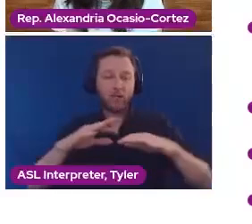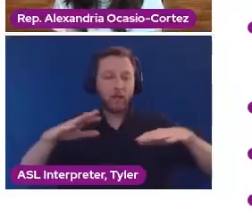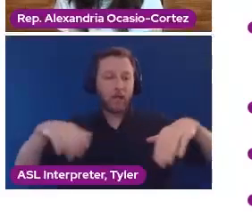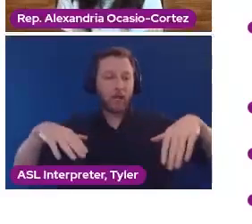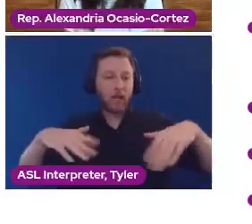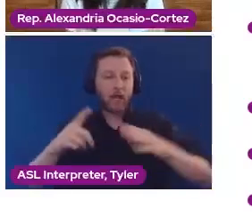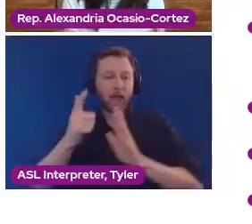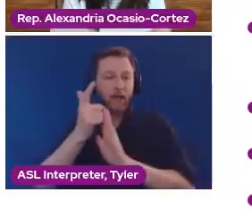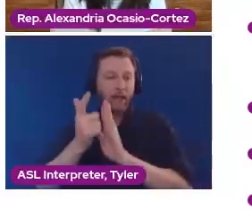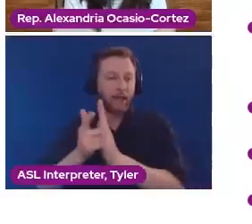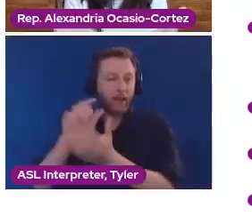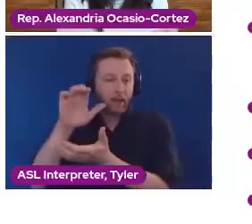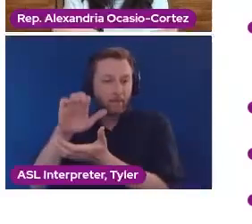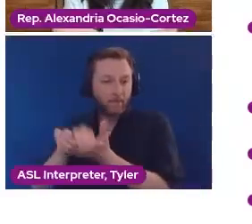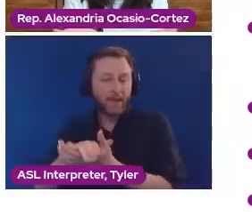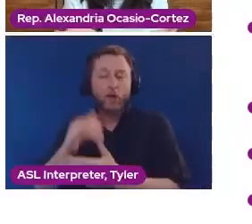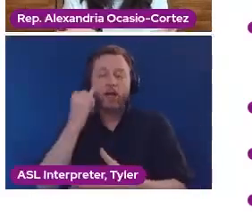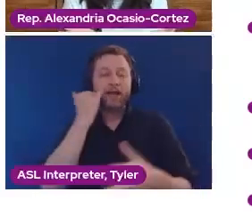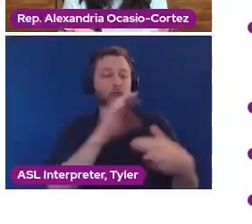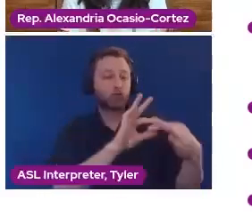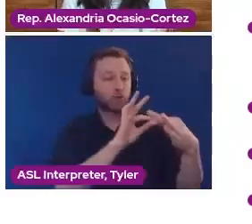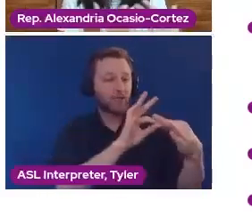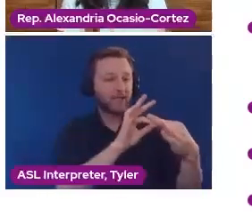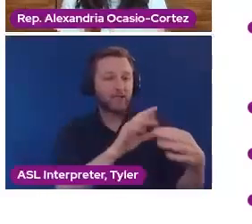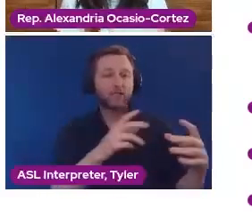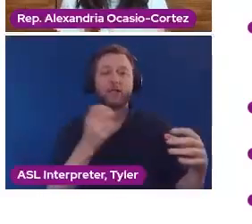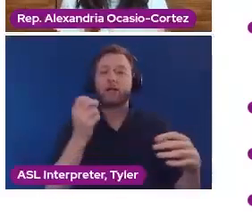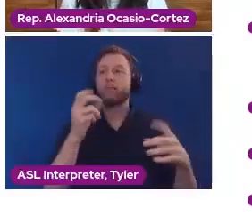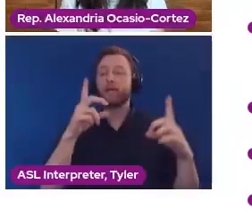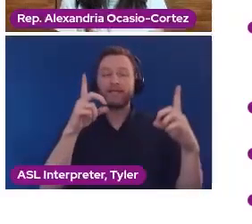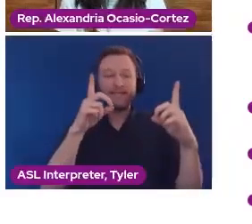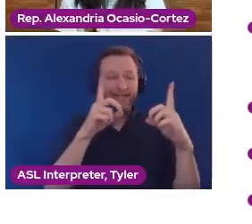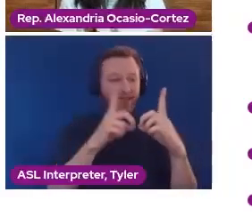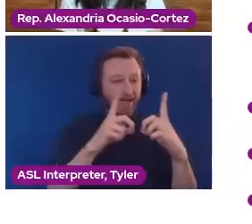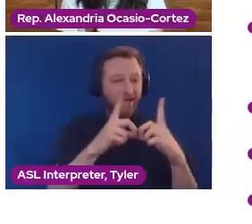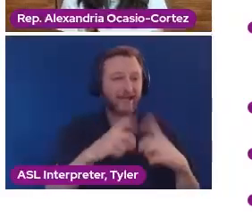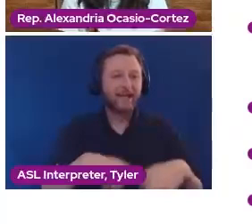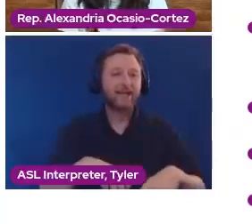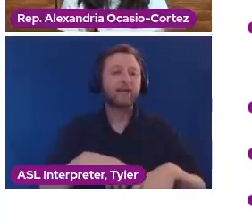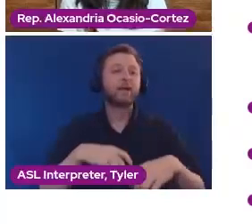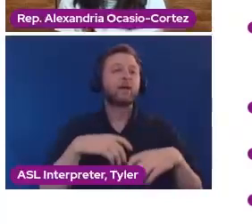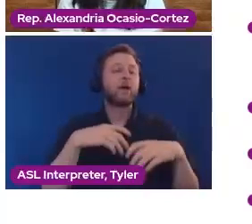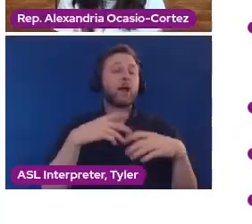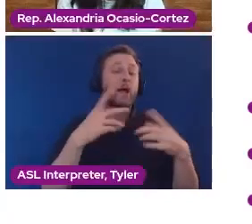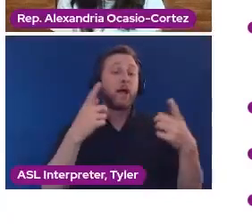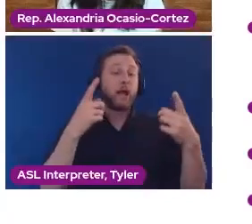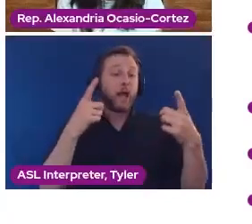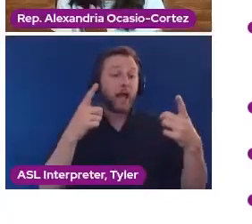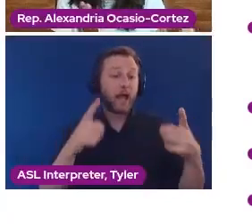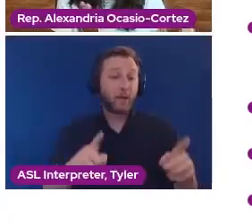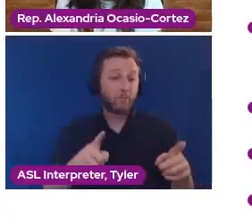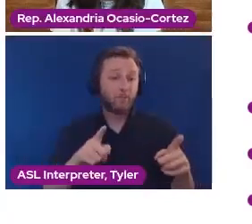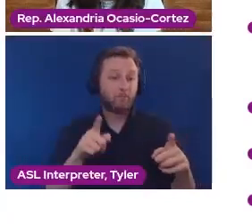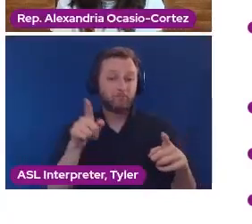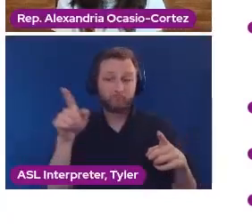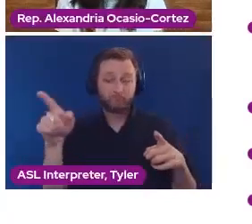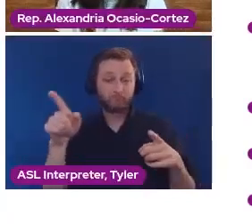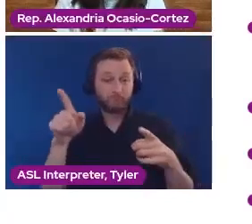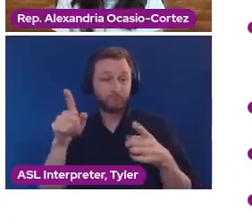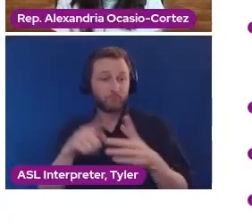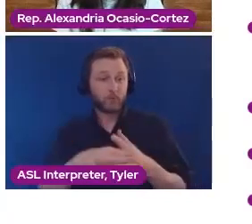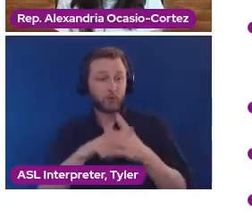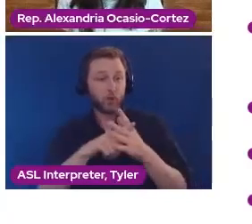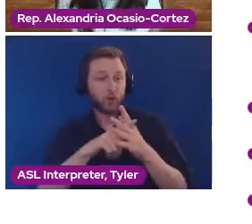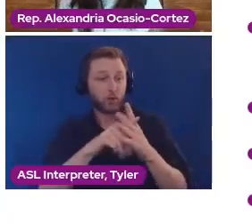you're dating someone, if you were dating someone and that person began to abuse